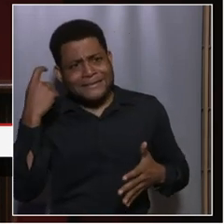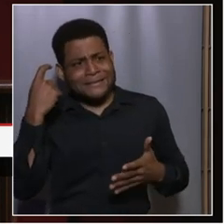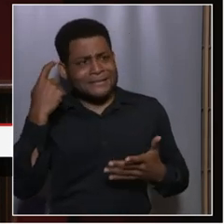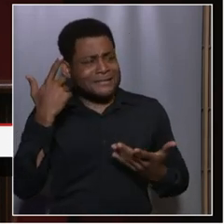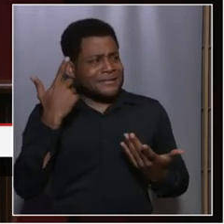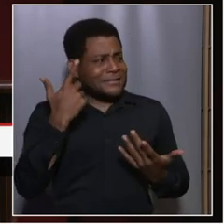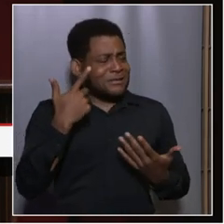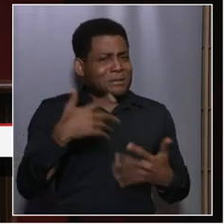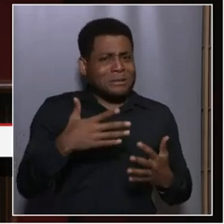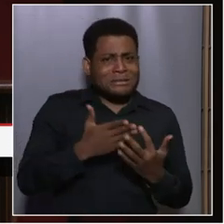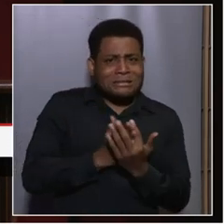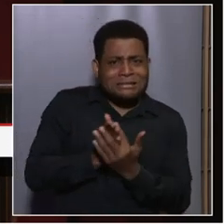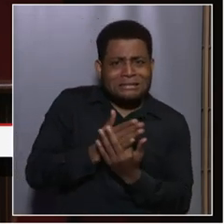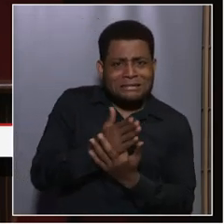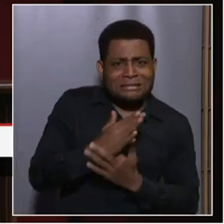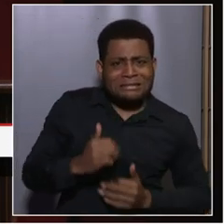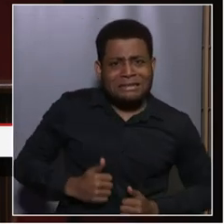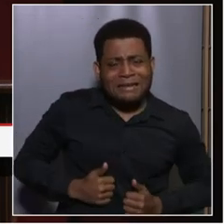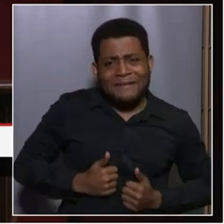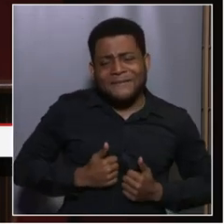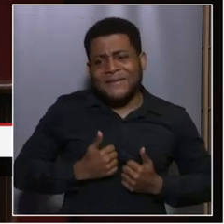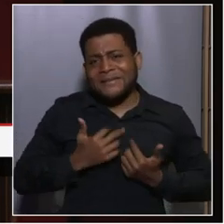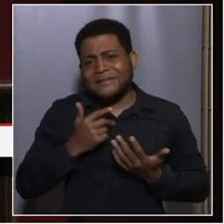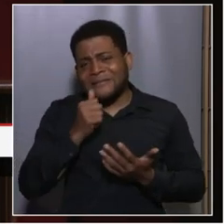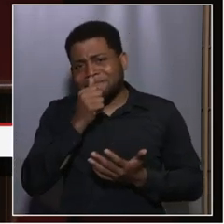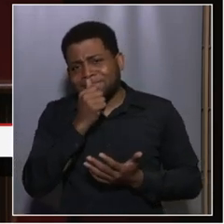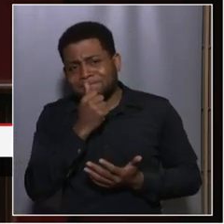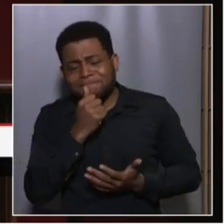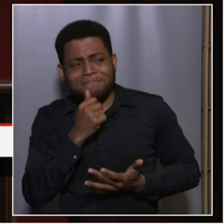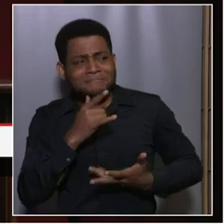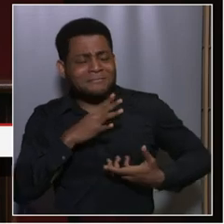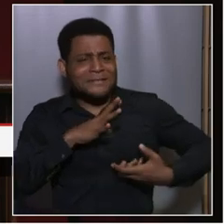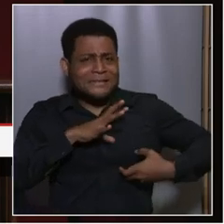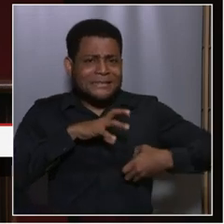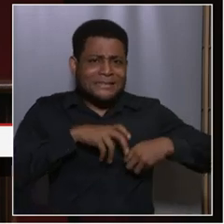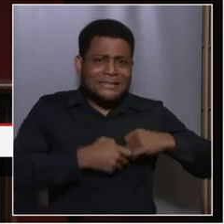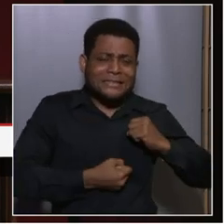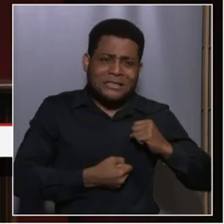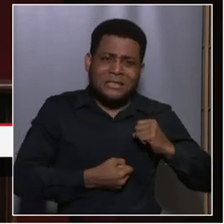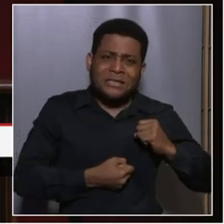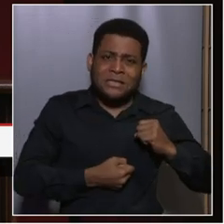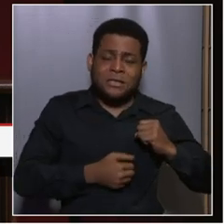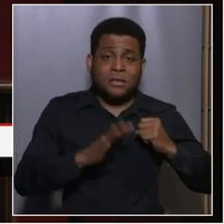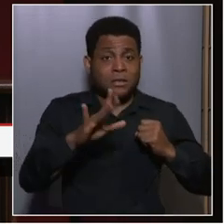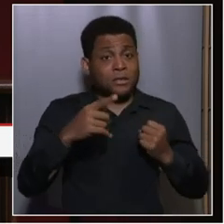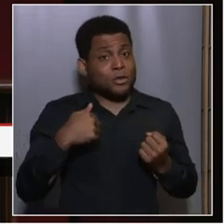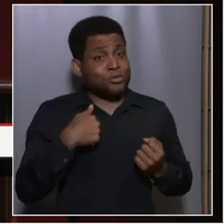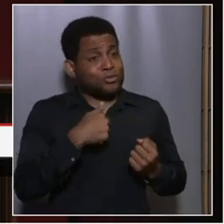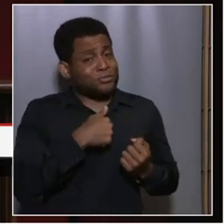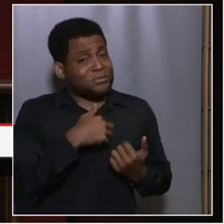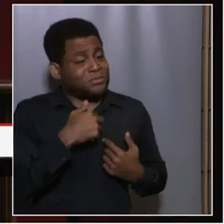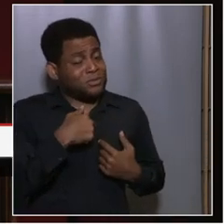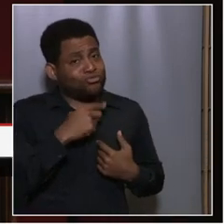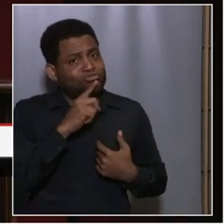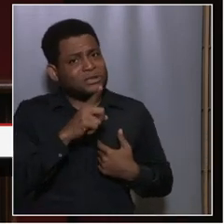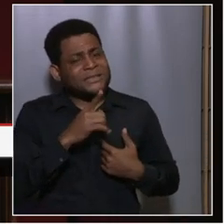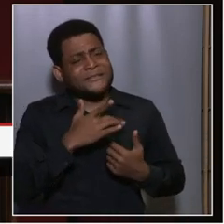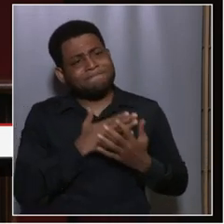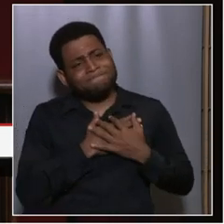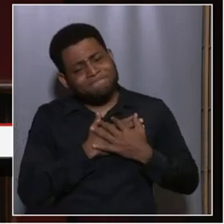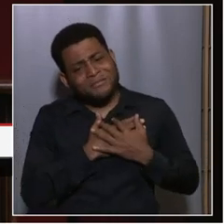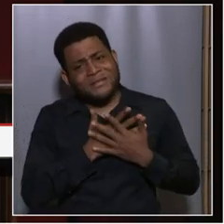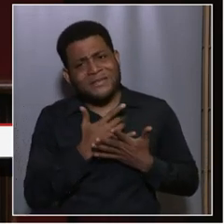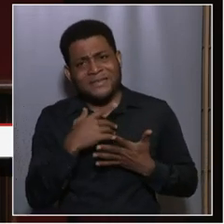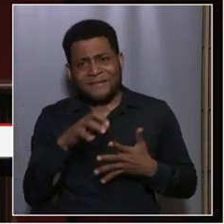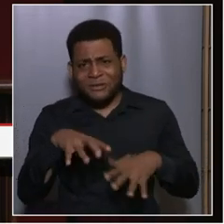owe it to them, and I take very seriously my responsibility as your mayor, that not only one agency